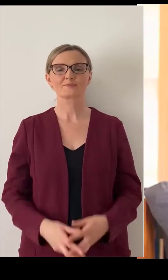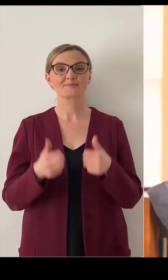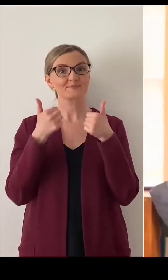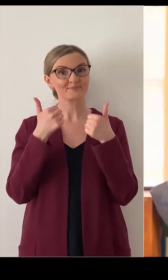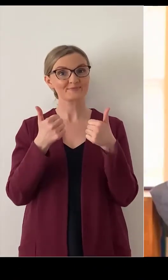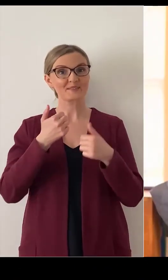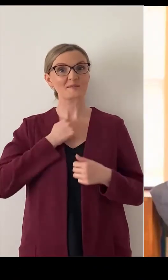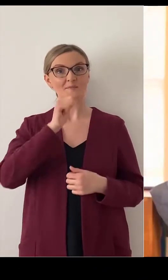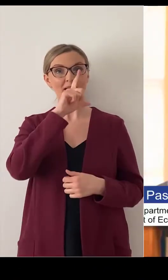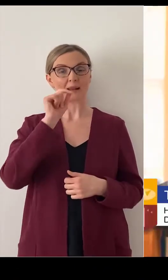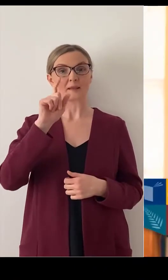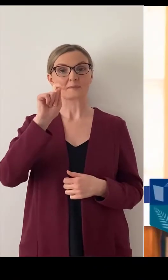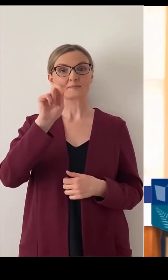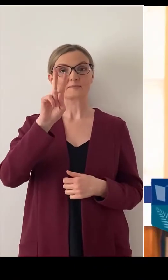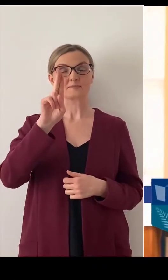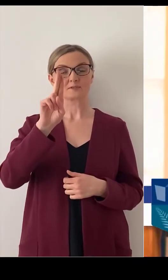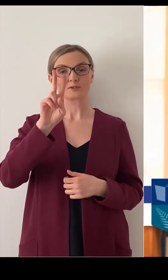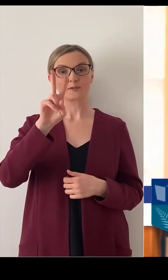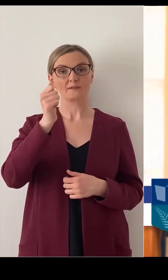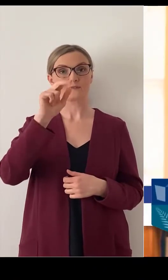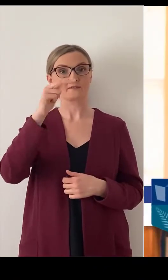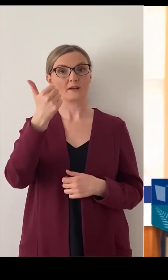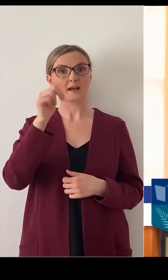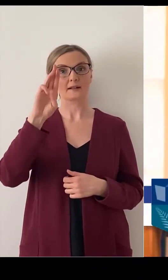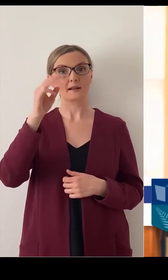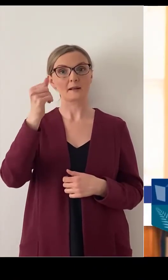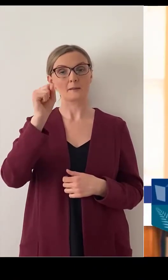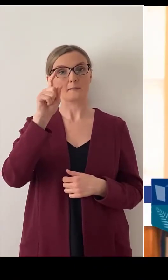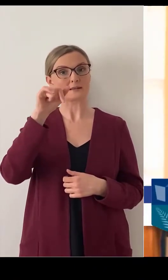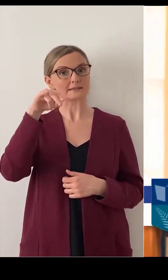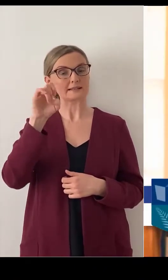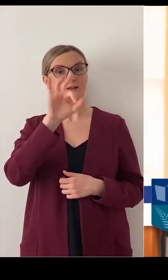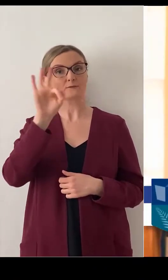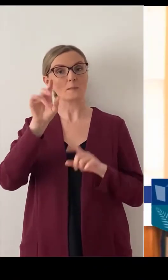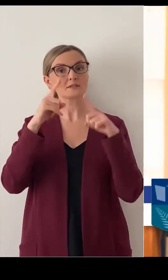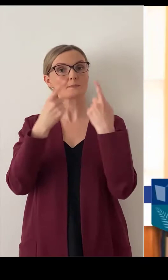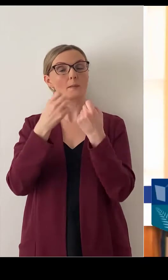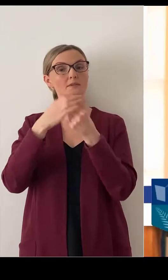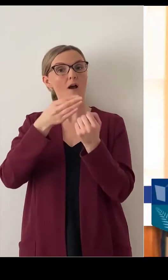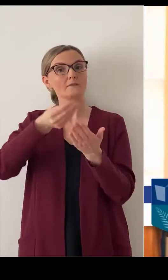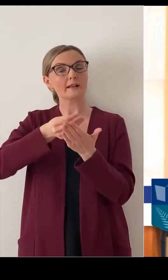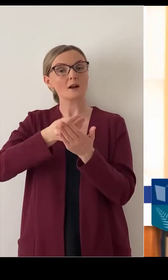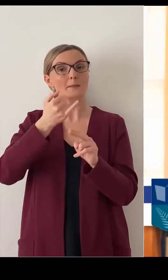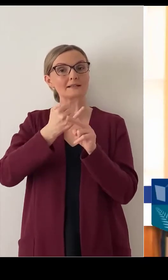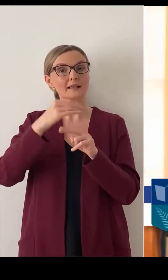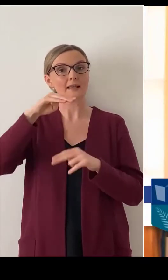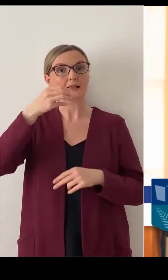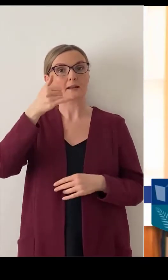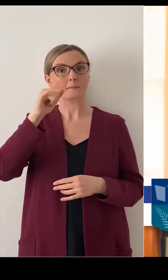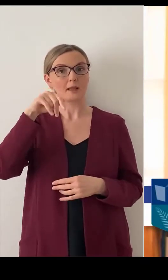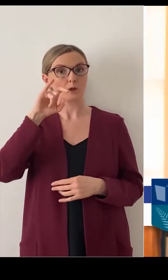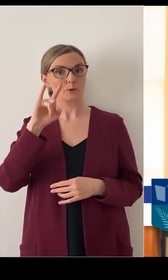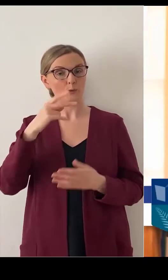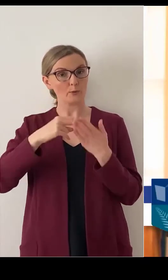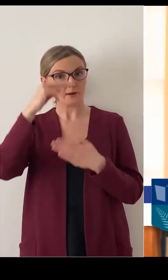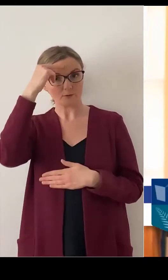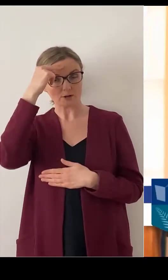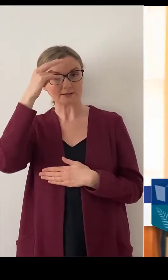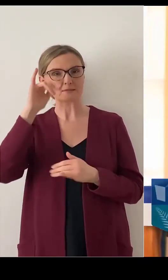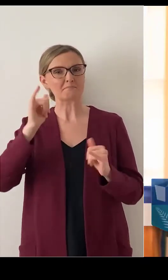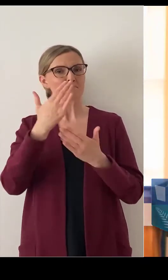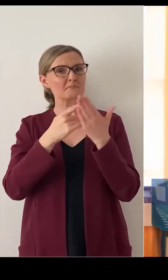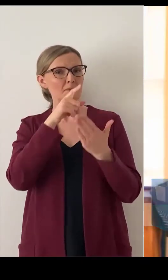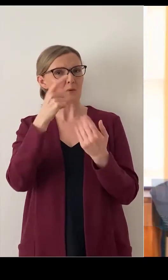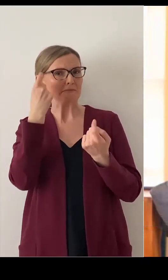there, I'm Tuana Pastin from the Department of Economics, Maynooth University. I know some of you wonder what to